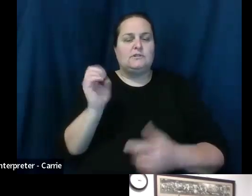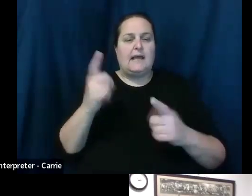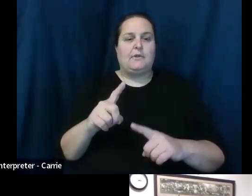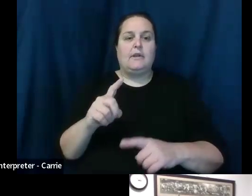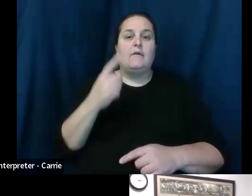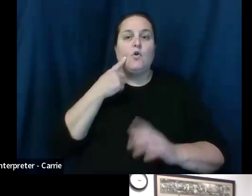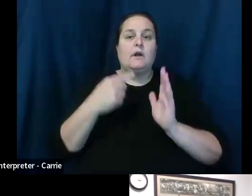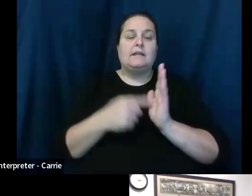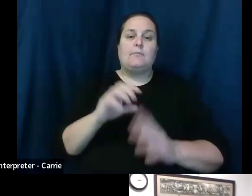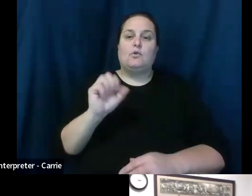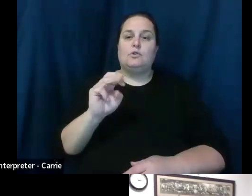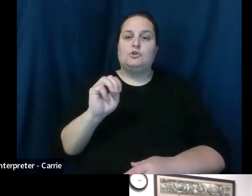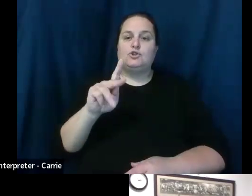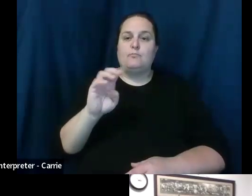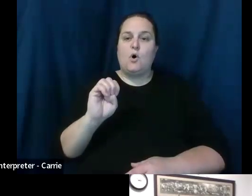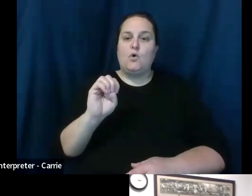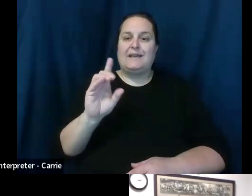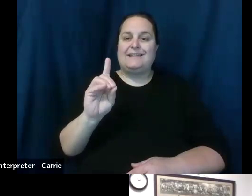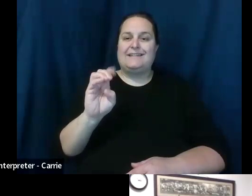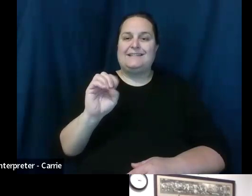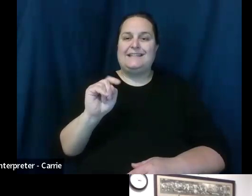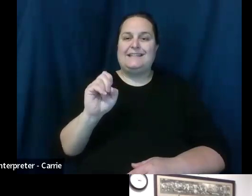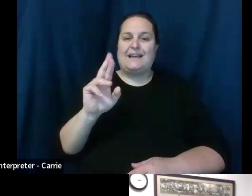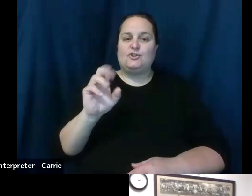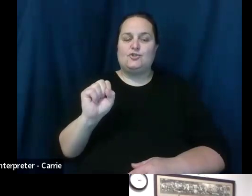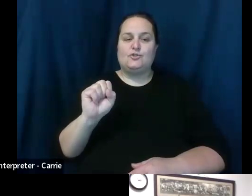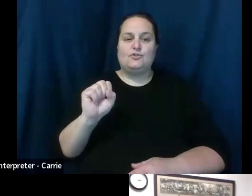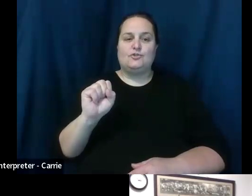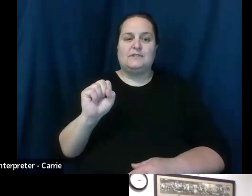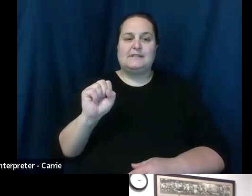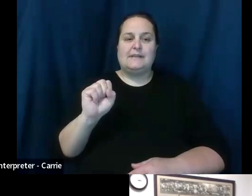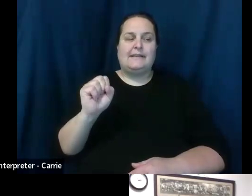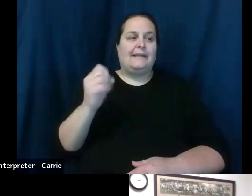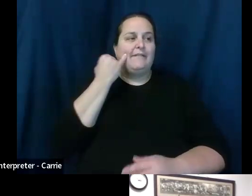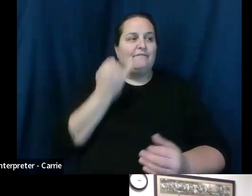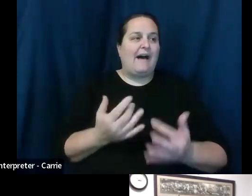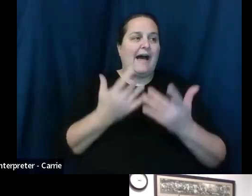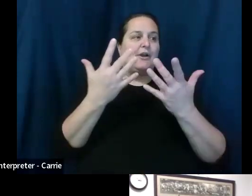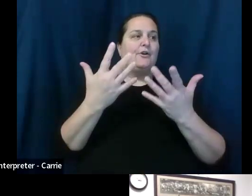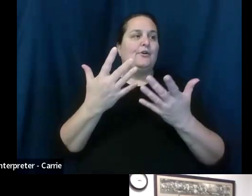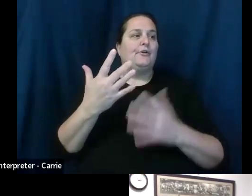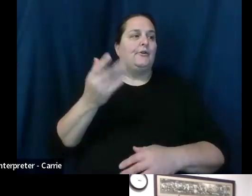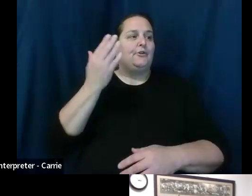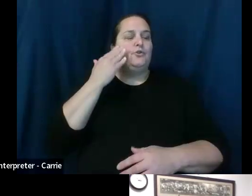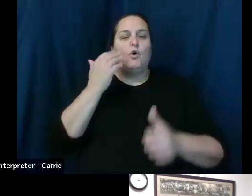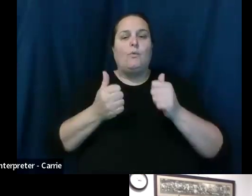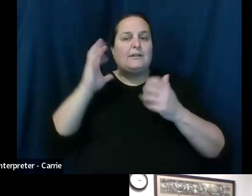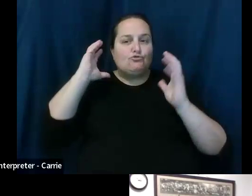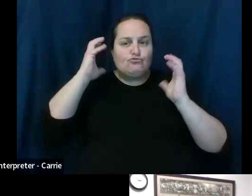smoke detectors, as well as things like, do you get email or phone alerts? Do you know what TV and radio station to listen